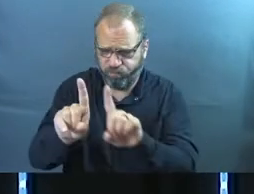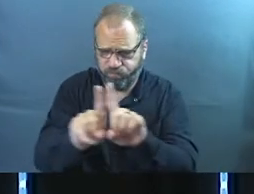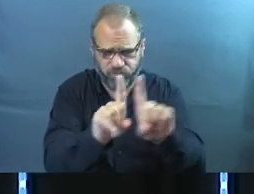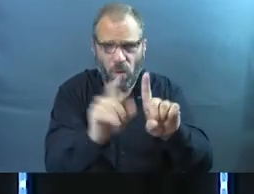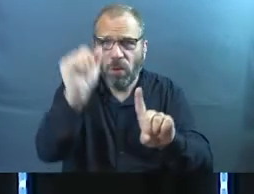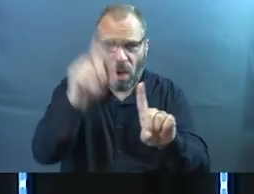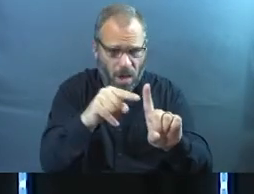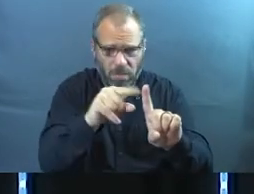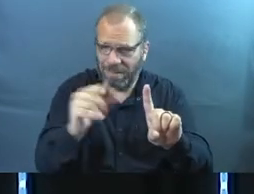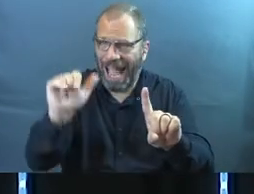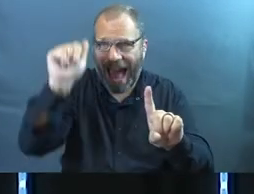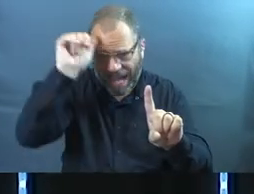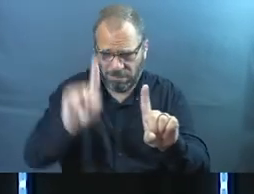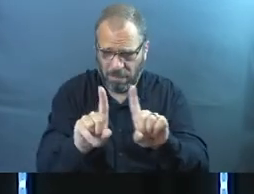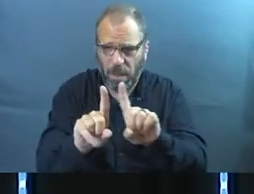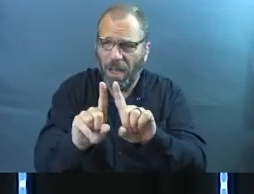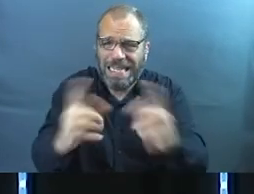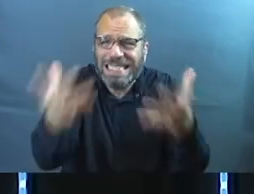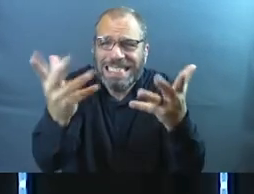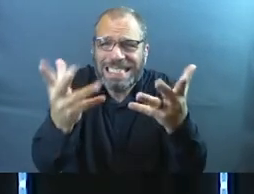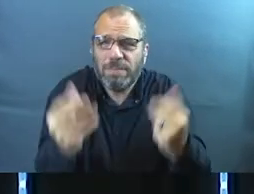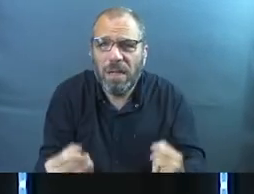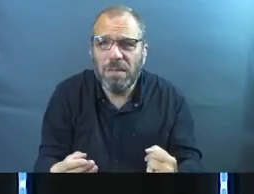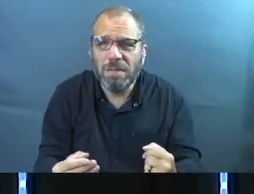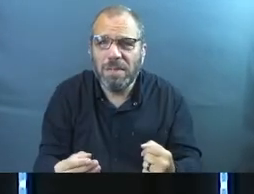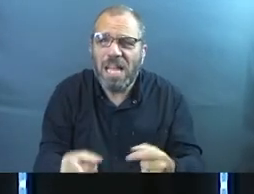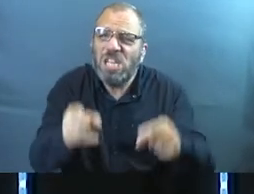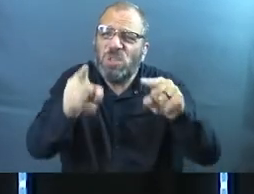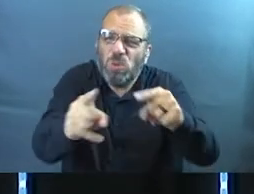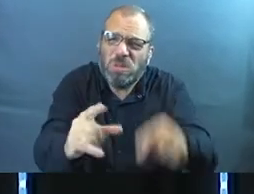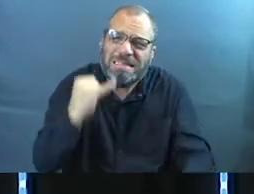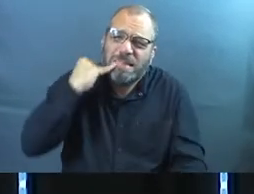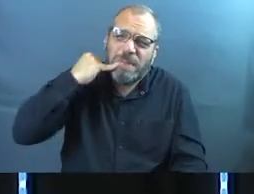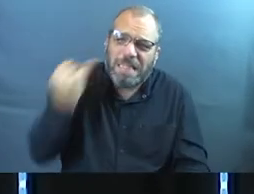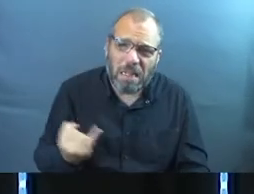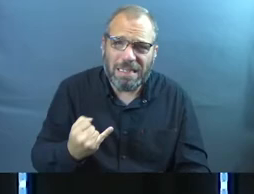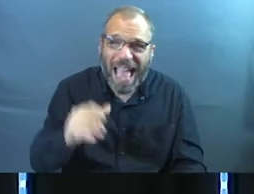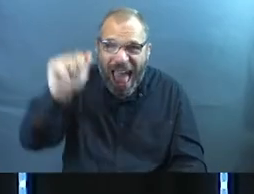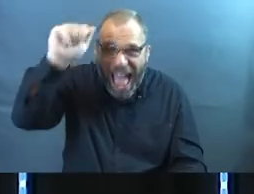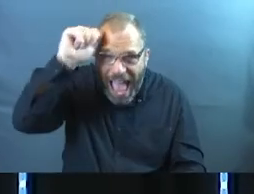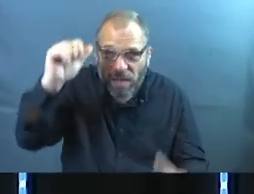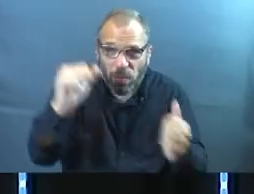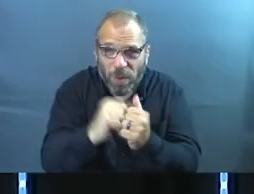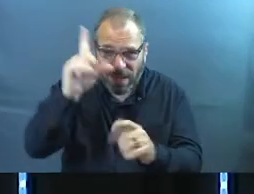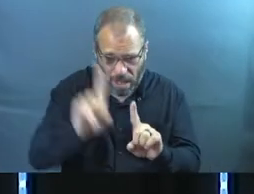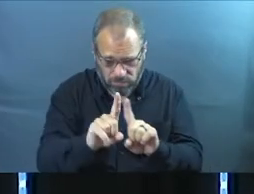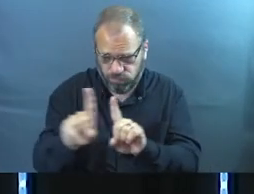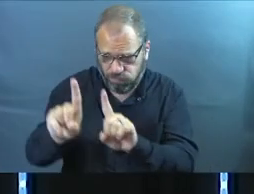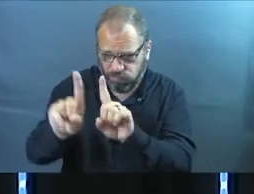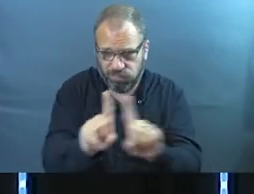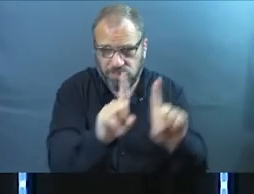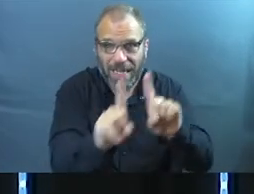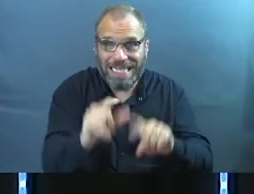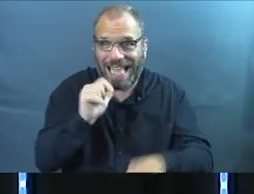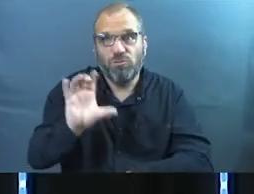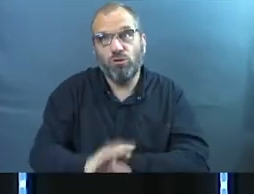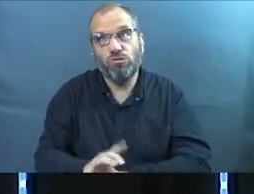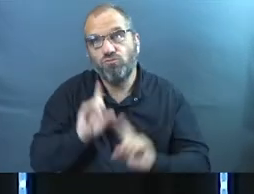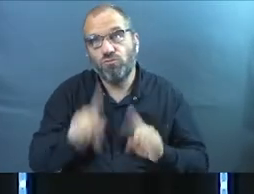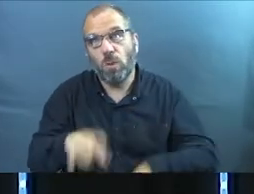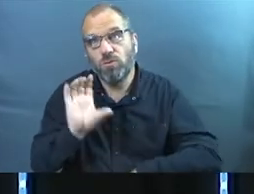Ah! Come on, Christians. You should be jealous. We're not here to just do